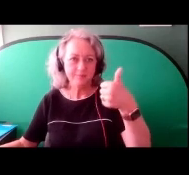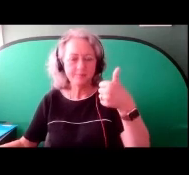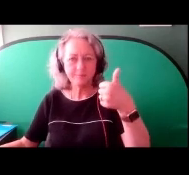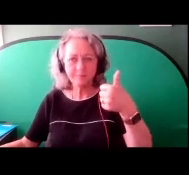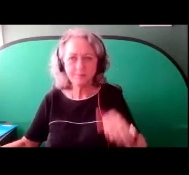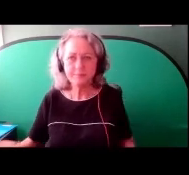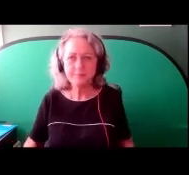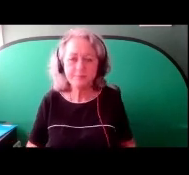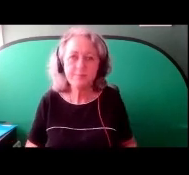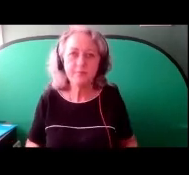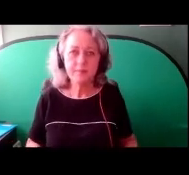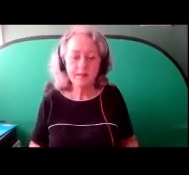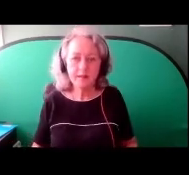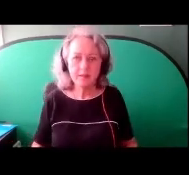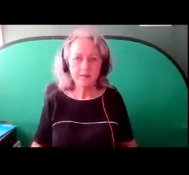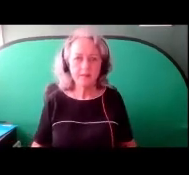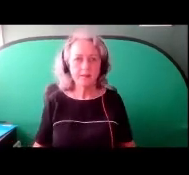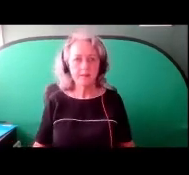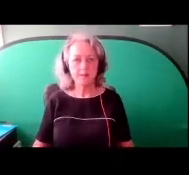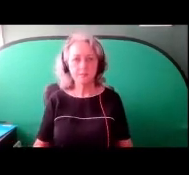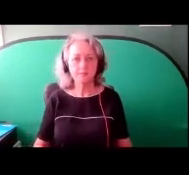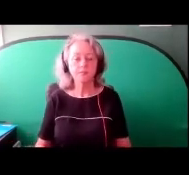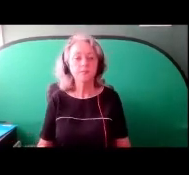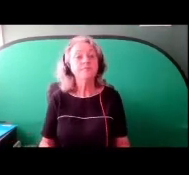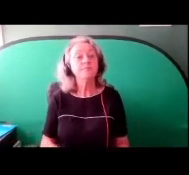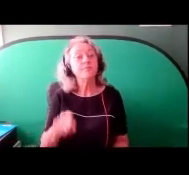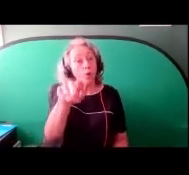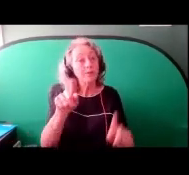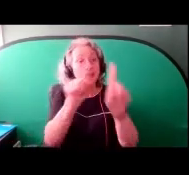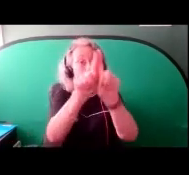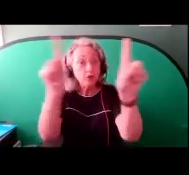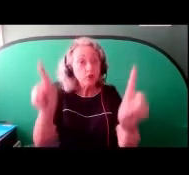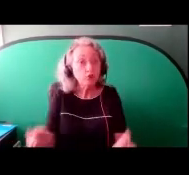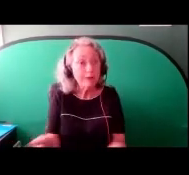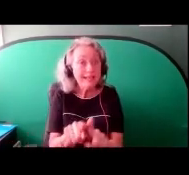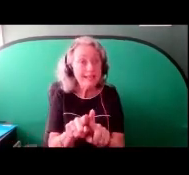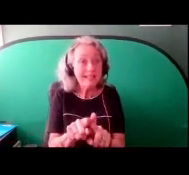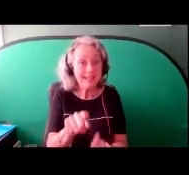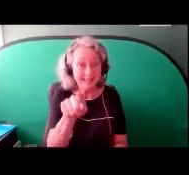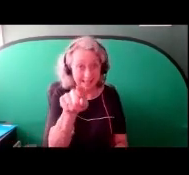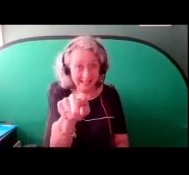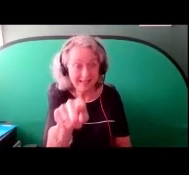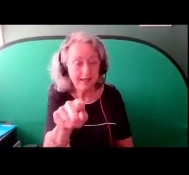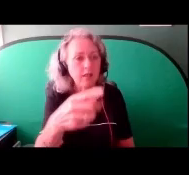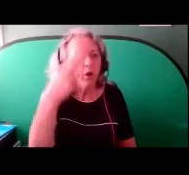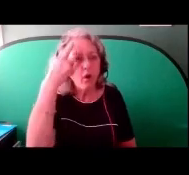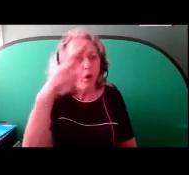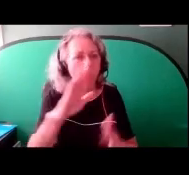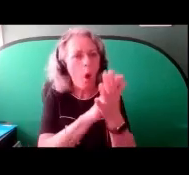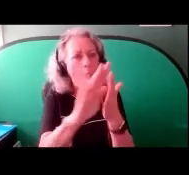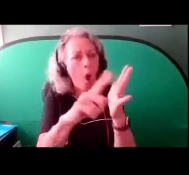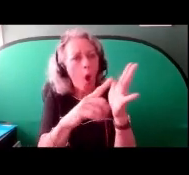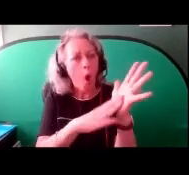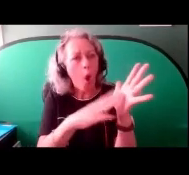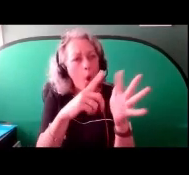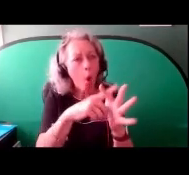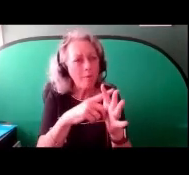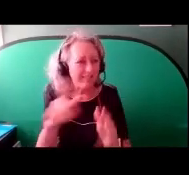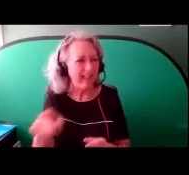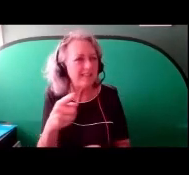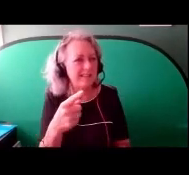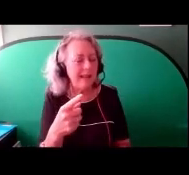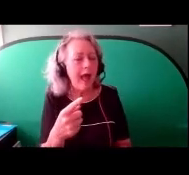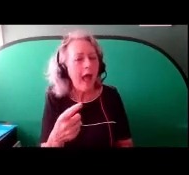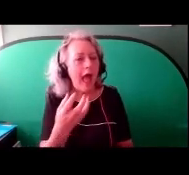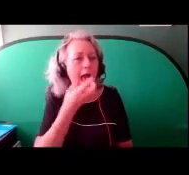Okay, so right on the screen is just the home screen of like an iPhone, and as I